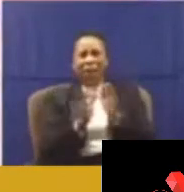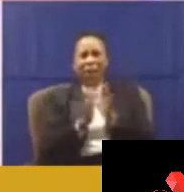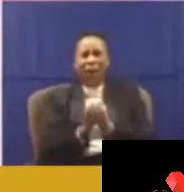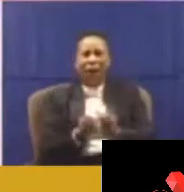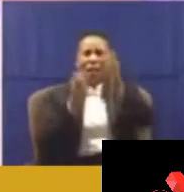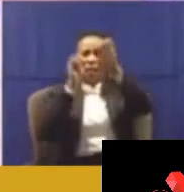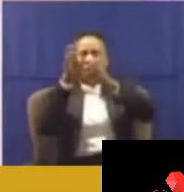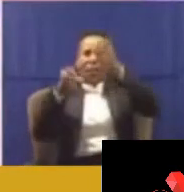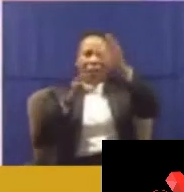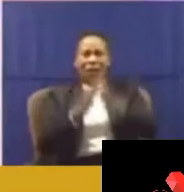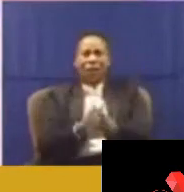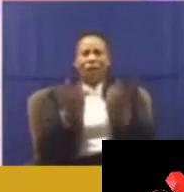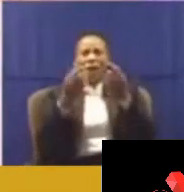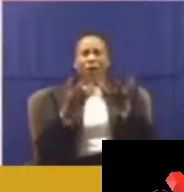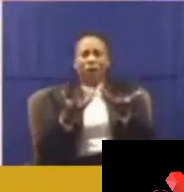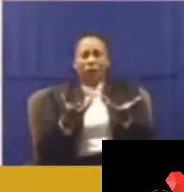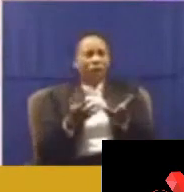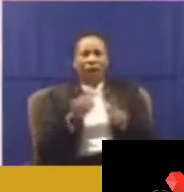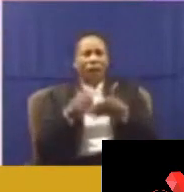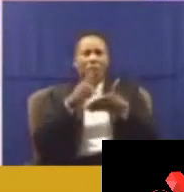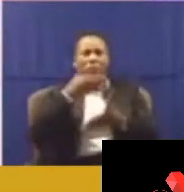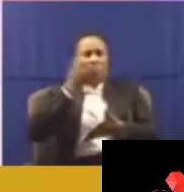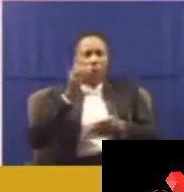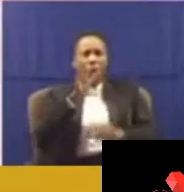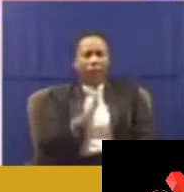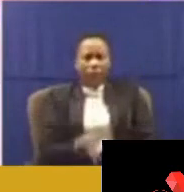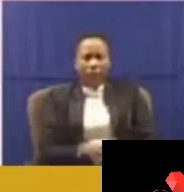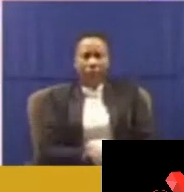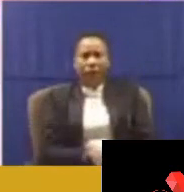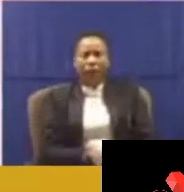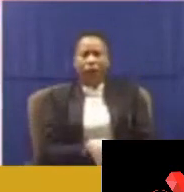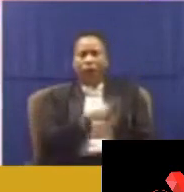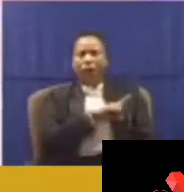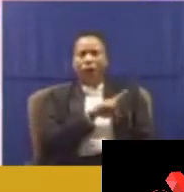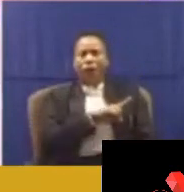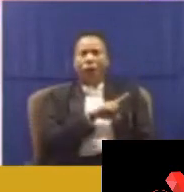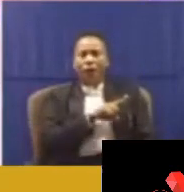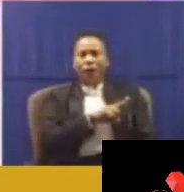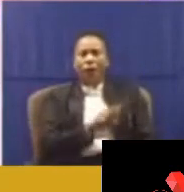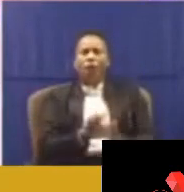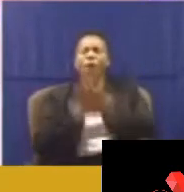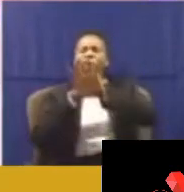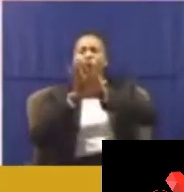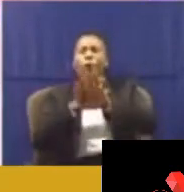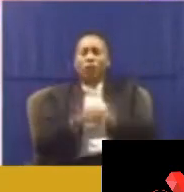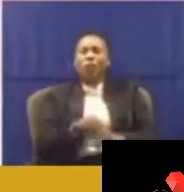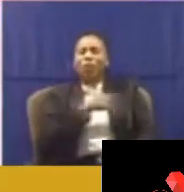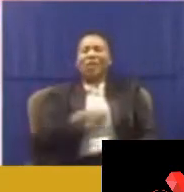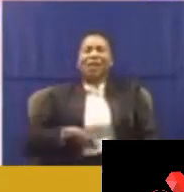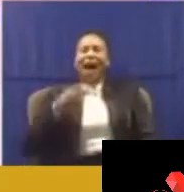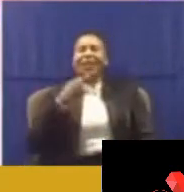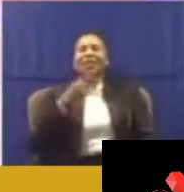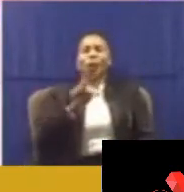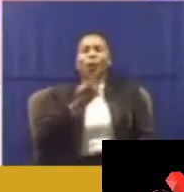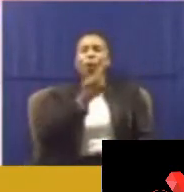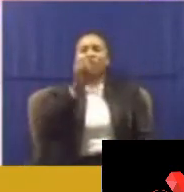members and so on, it will not actually help, because you are not going to force the president to answer a question because